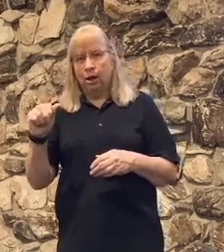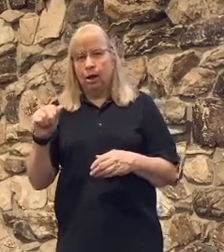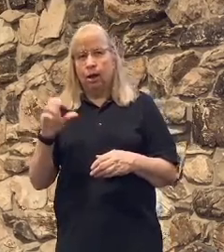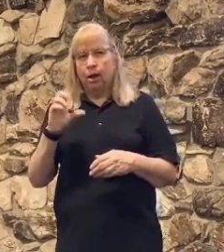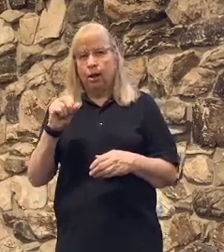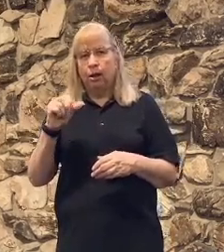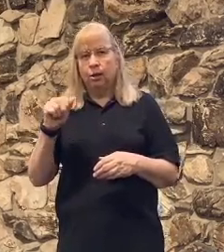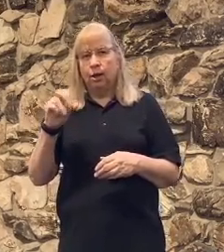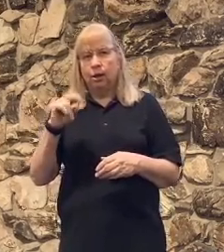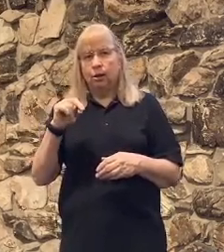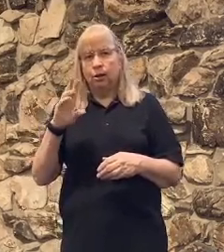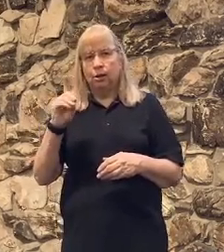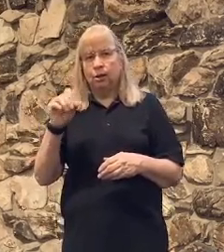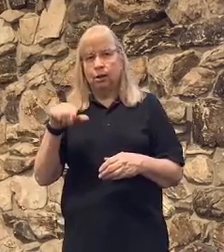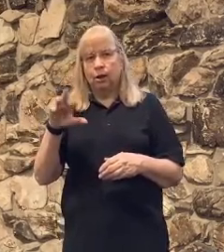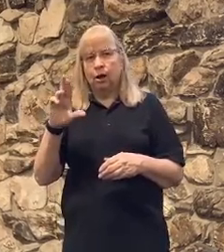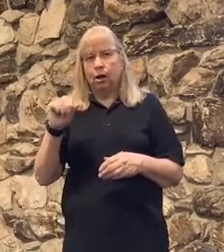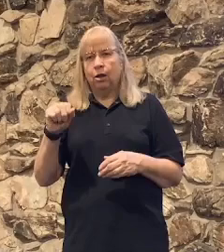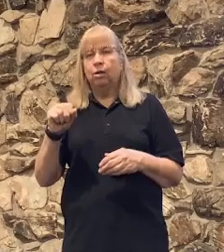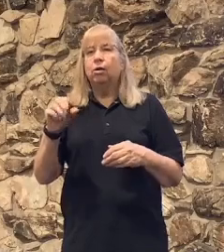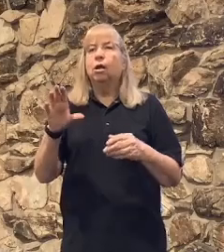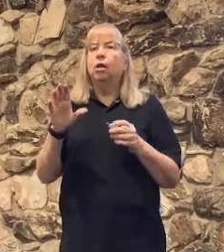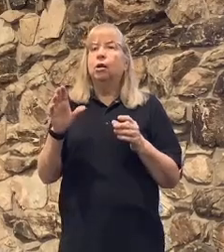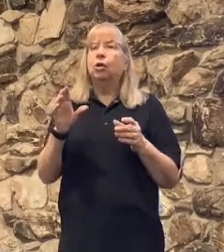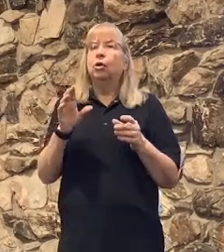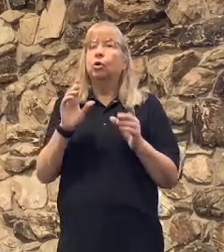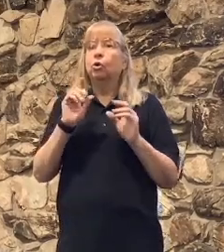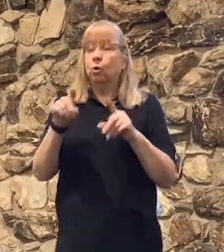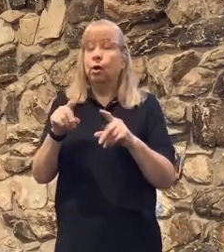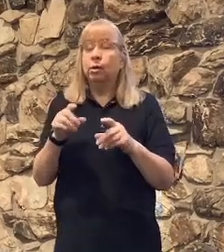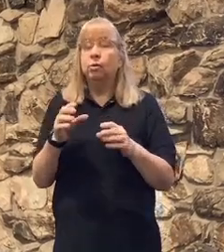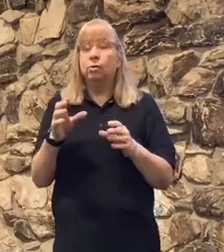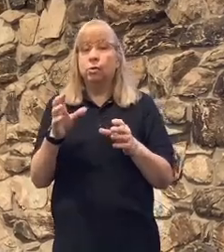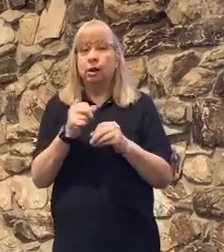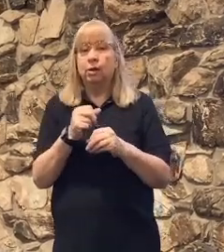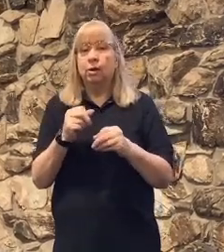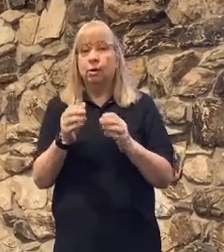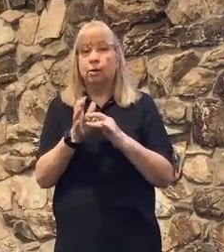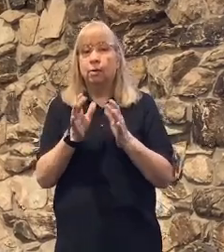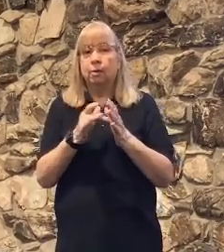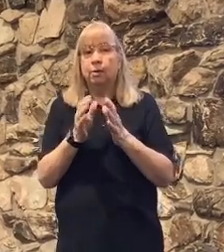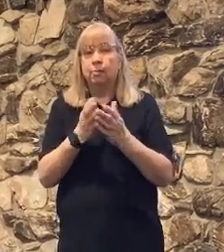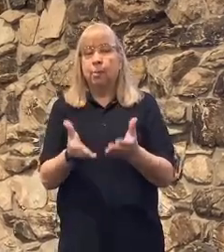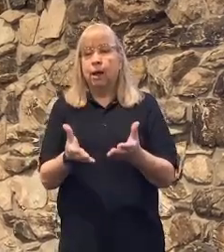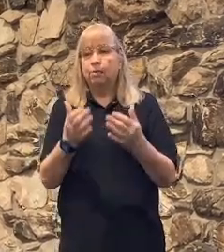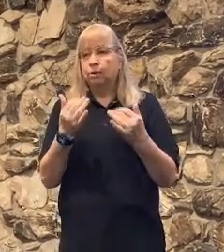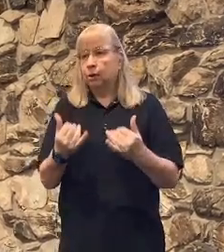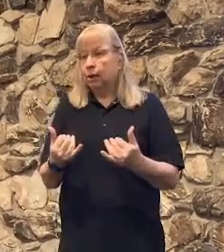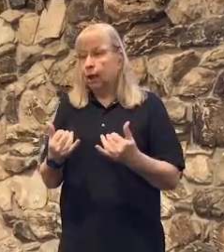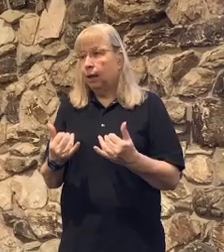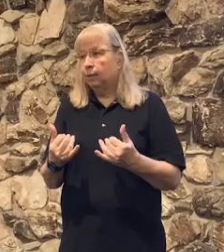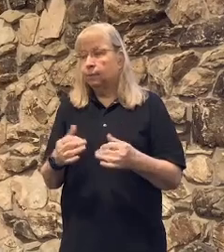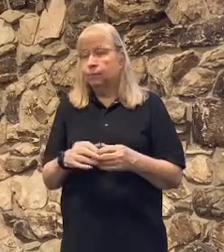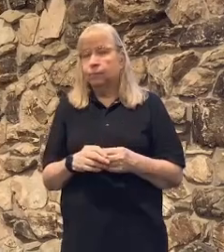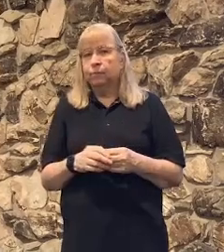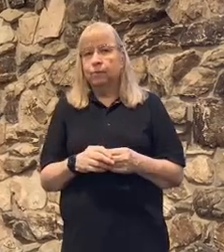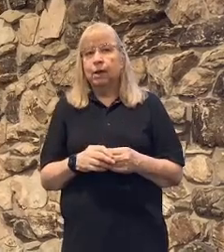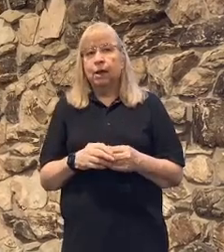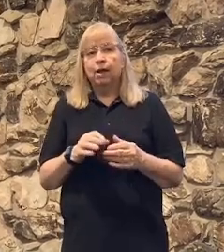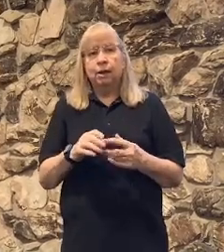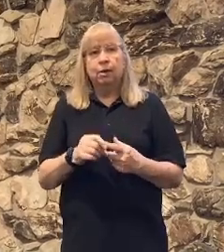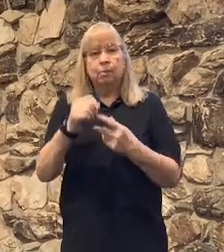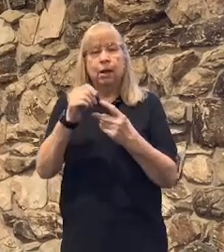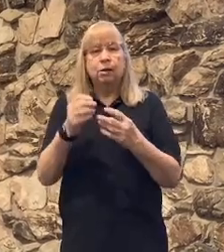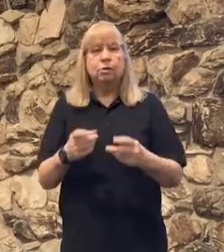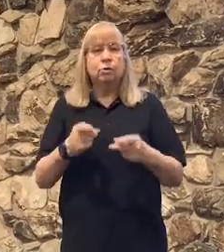receive their Bibles this morning. So we're so glad that you're all here to be part of this special time for them. The Bible is a special gift from